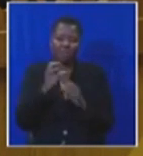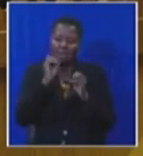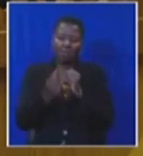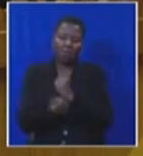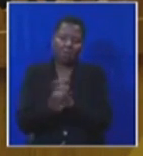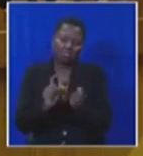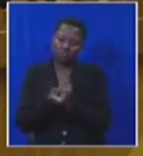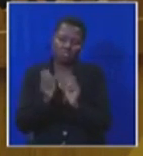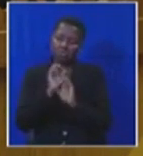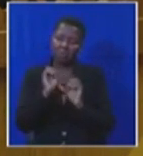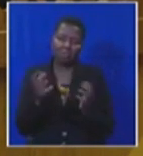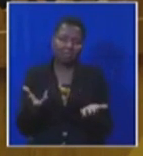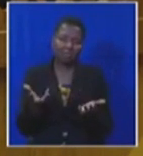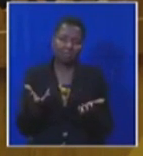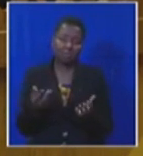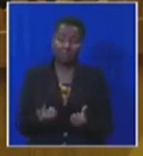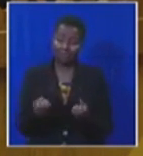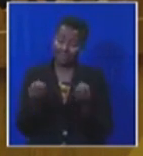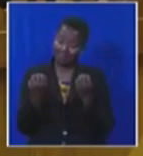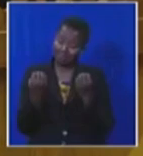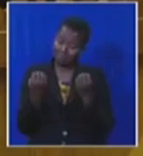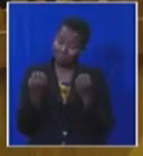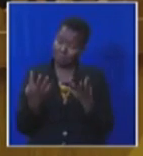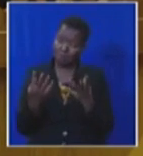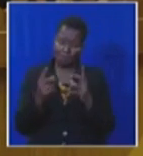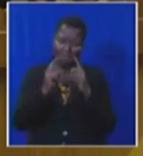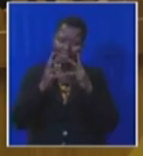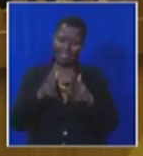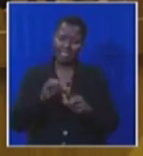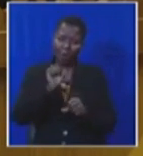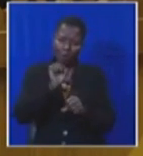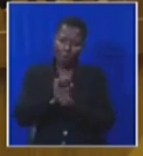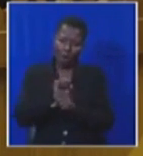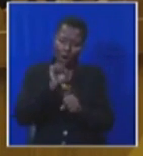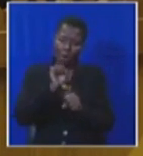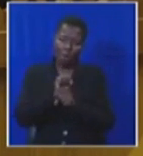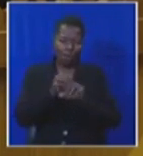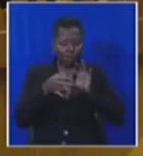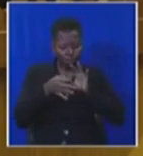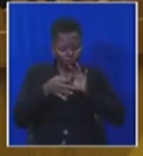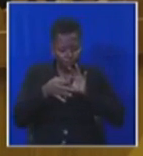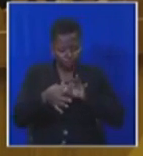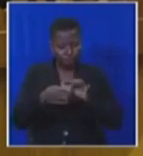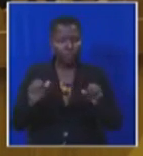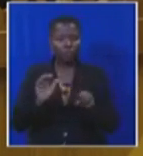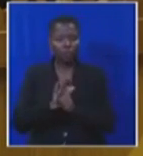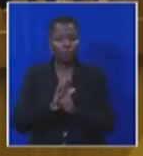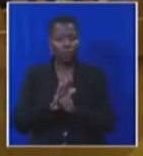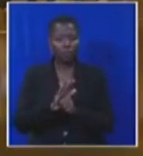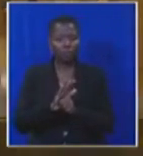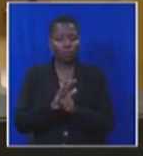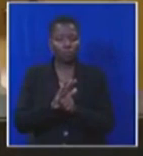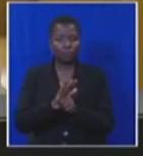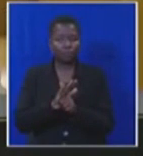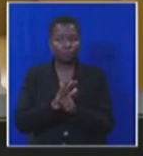Now, there are many, many hardworking and dedicated teachers who can't. There are many hardworking and